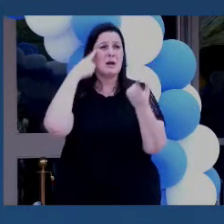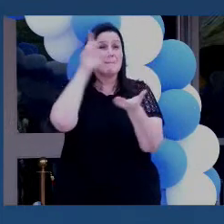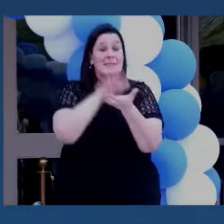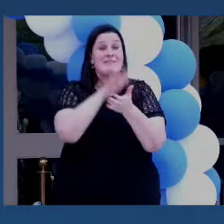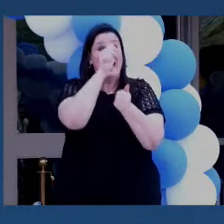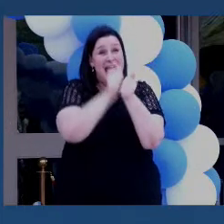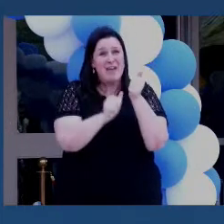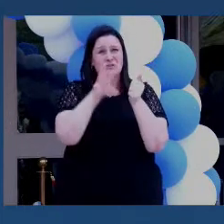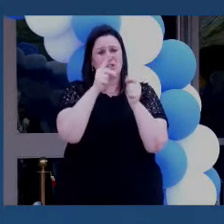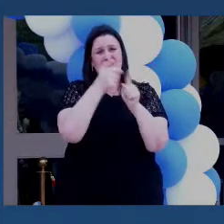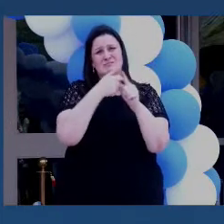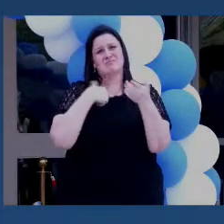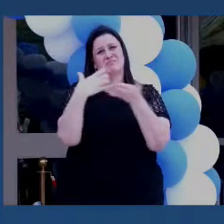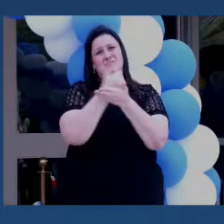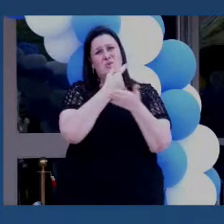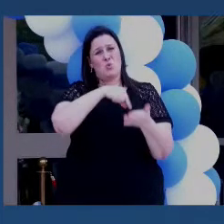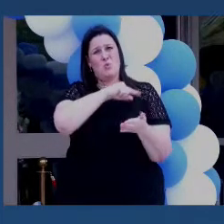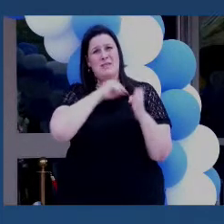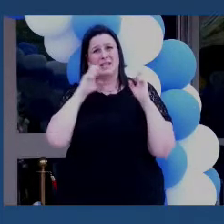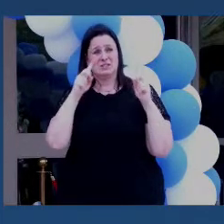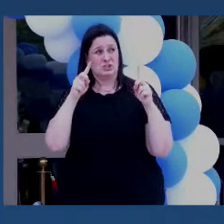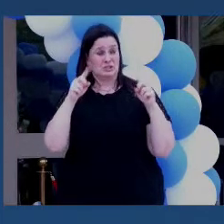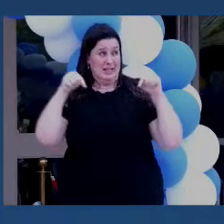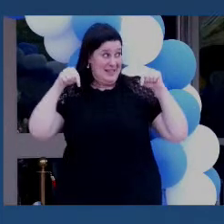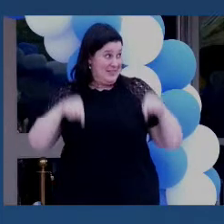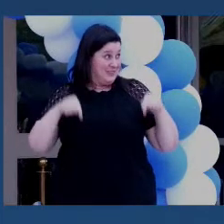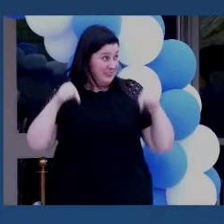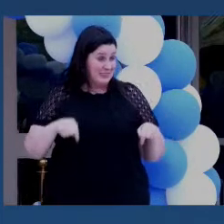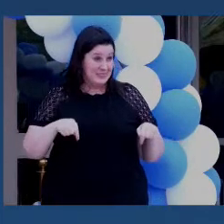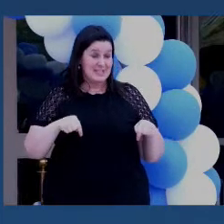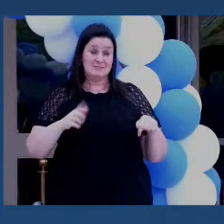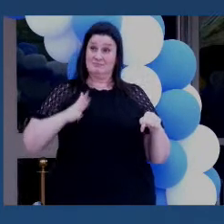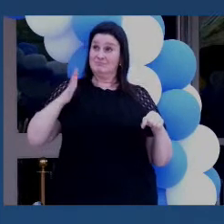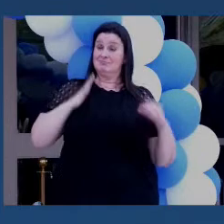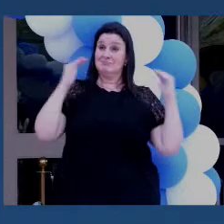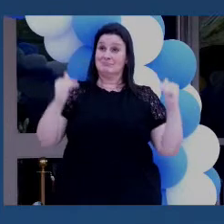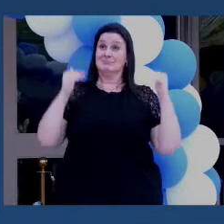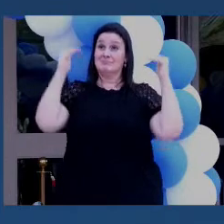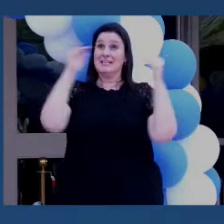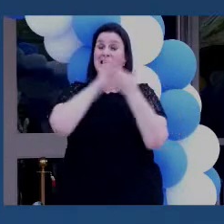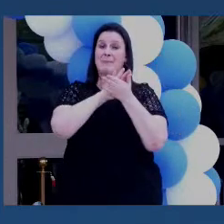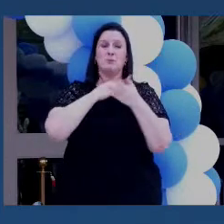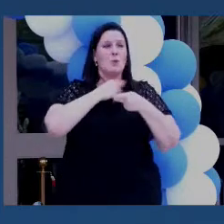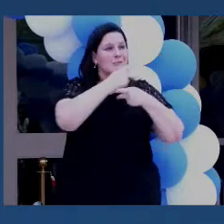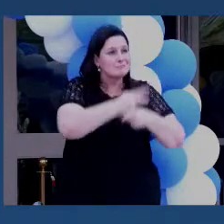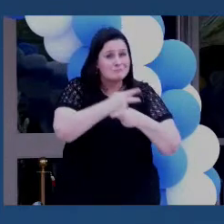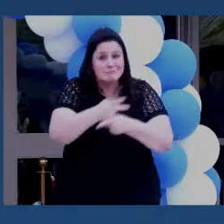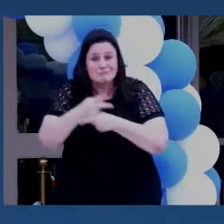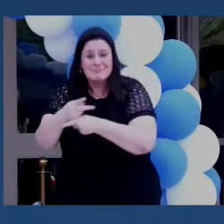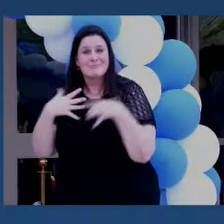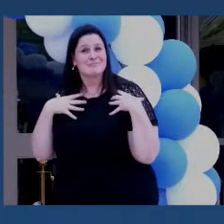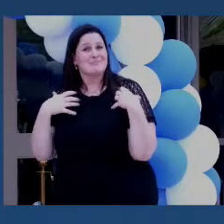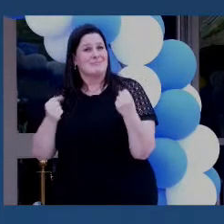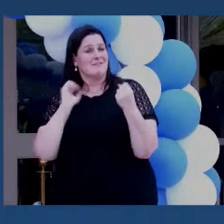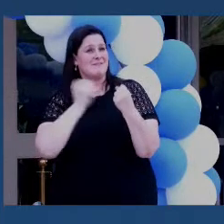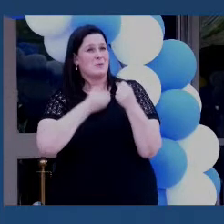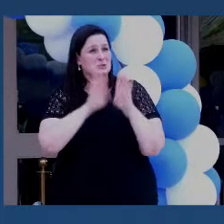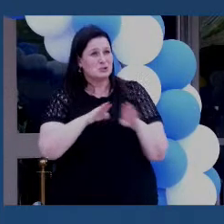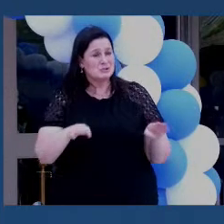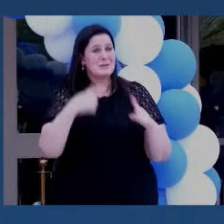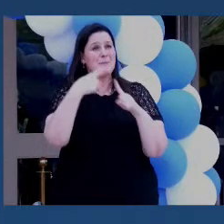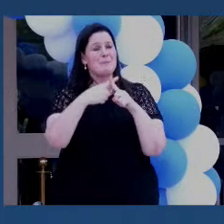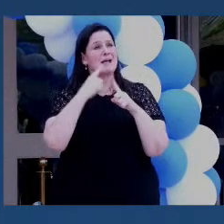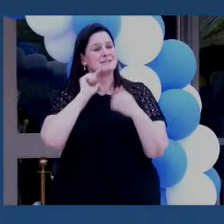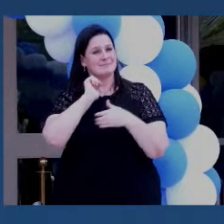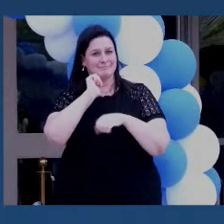This prestigious academy will not only nurture the well-being of our children, it will set them on a path for success.